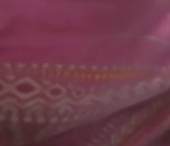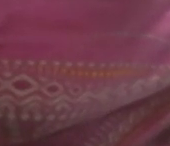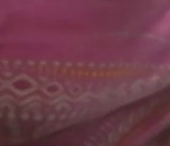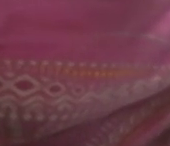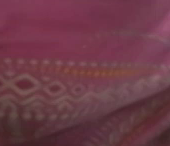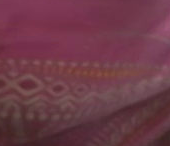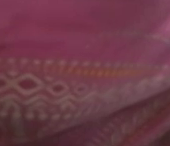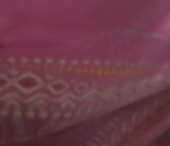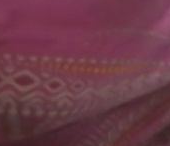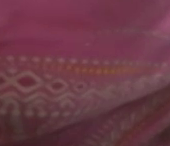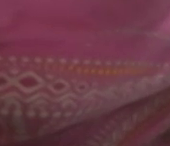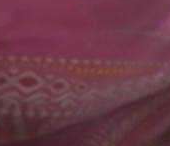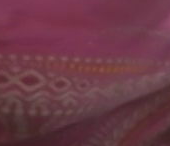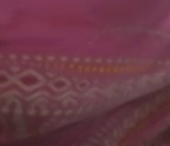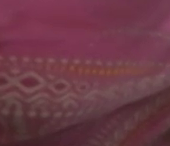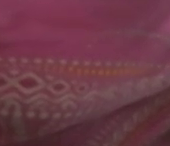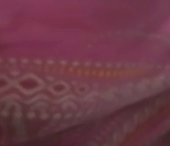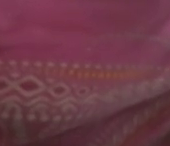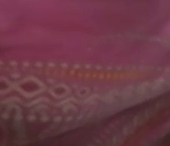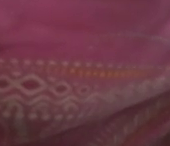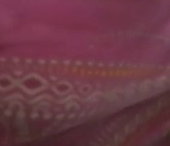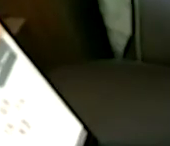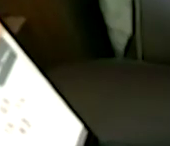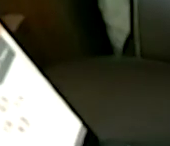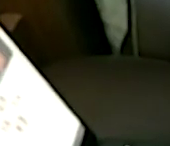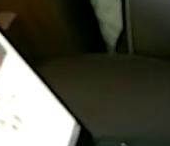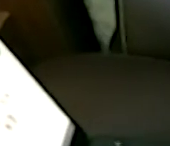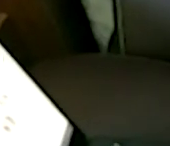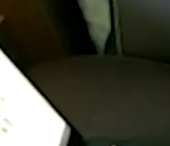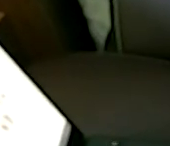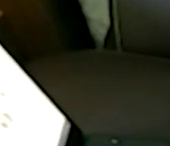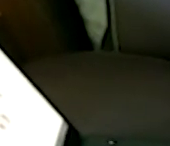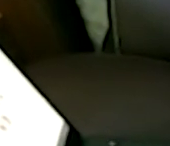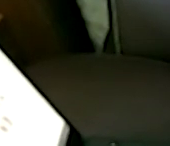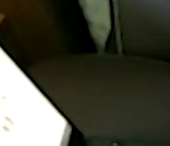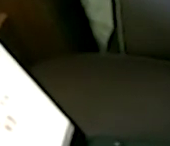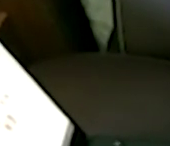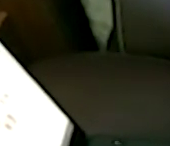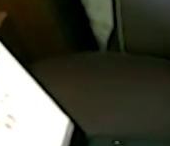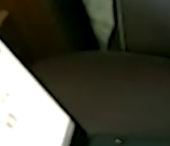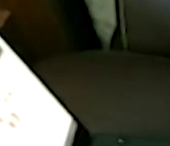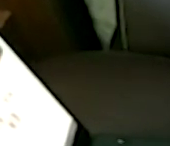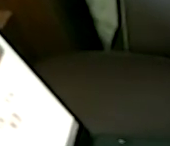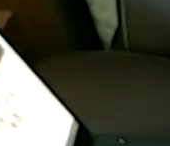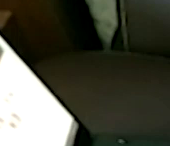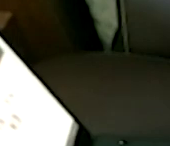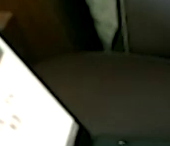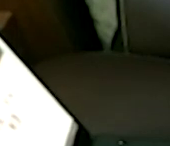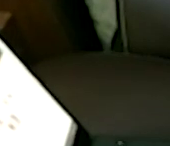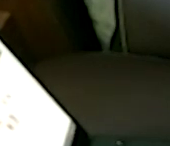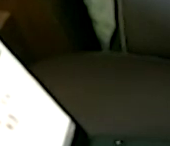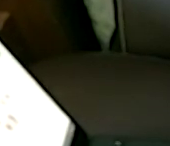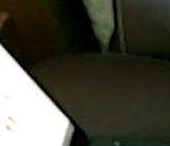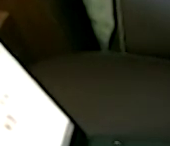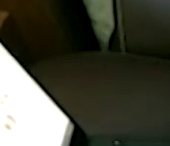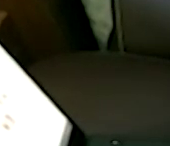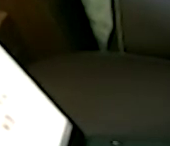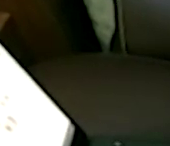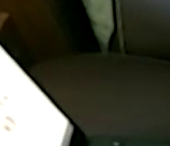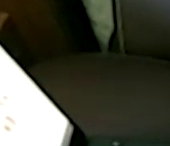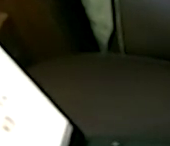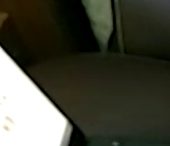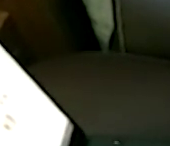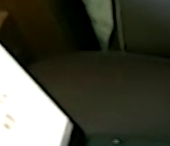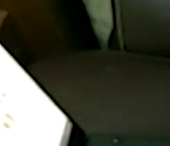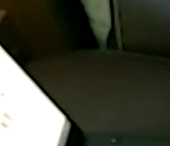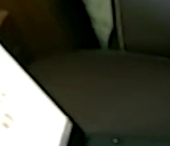schools. Their PEP channel will also deliver live online classes for grades 4, 5 and 6. But what